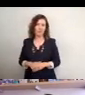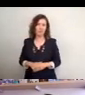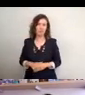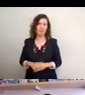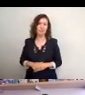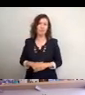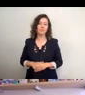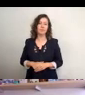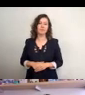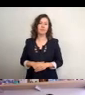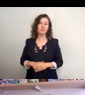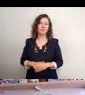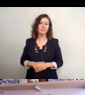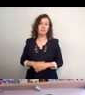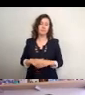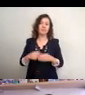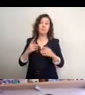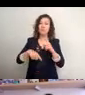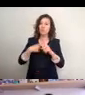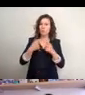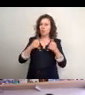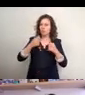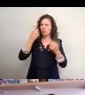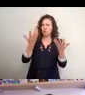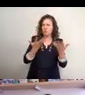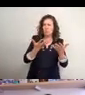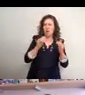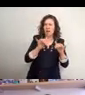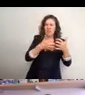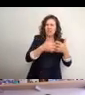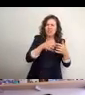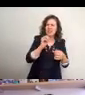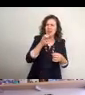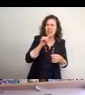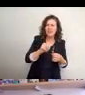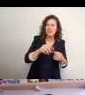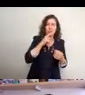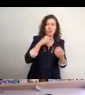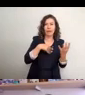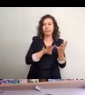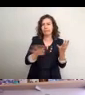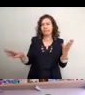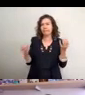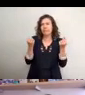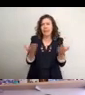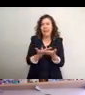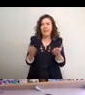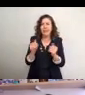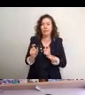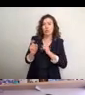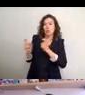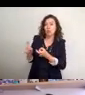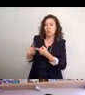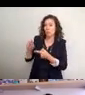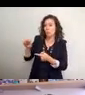And so when trying to understand mechanism, there's so many possible factors that contribute to SES differences we see in